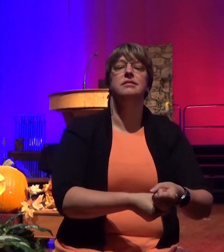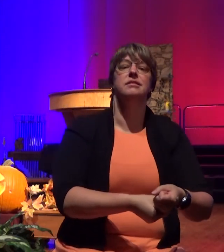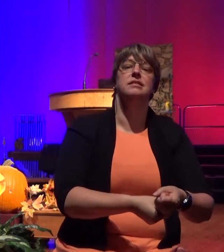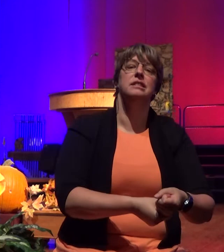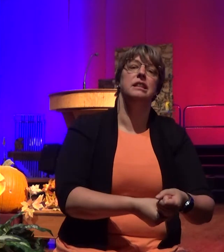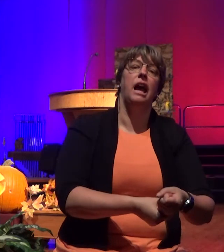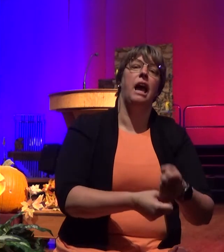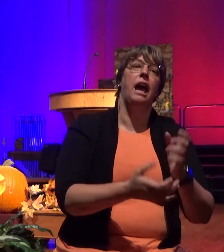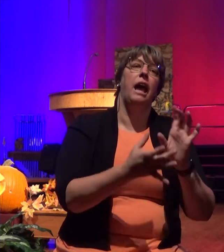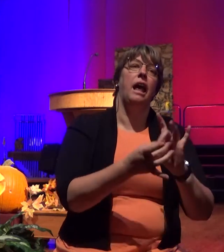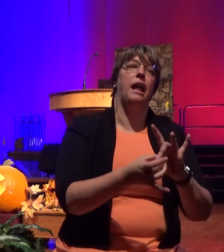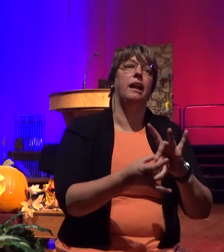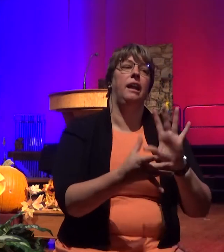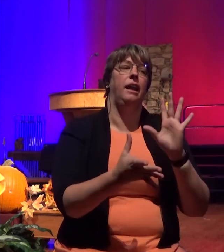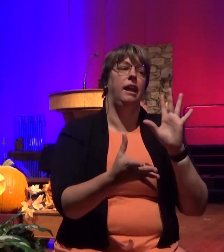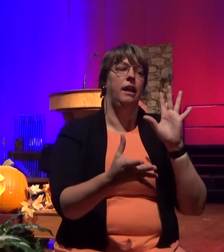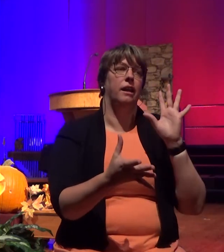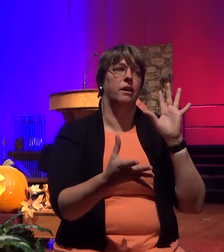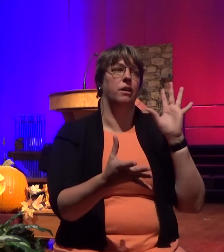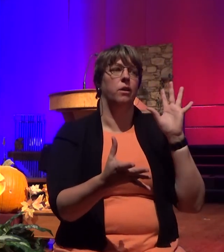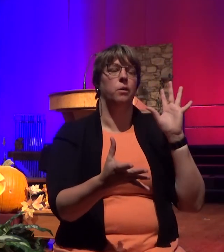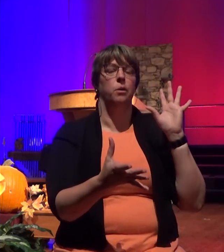and let go,